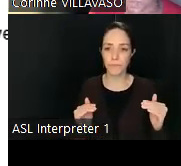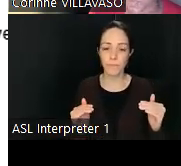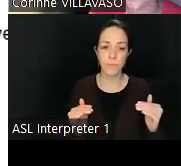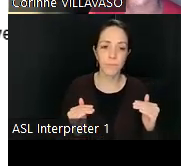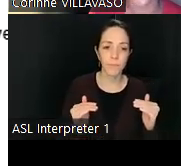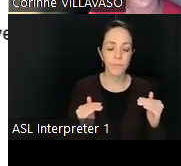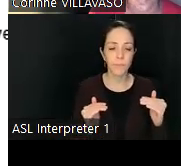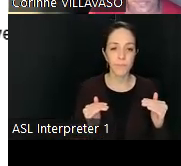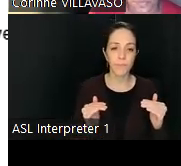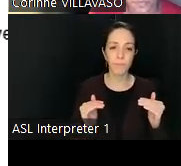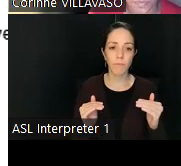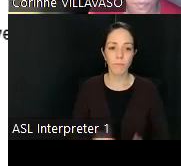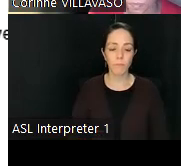meeting.